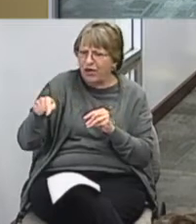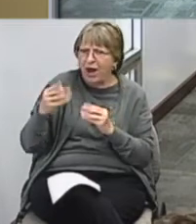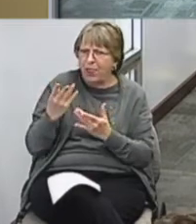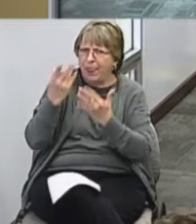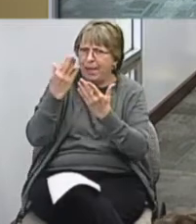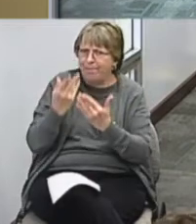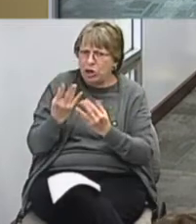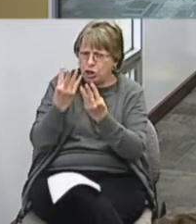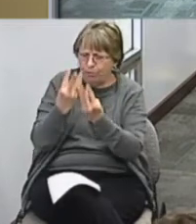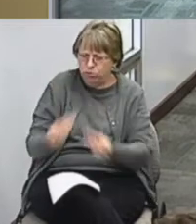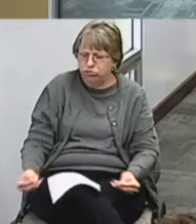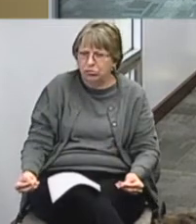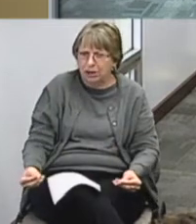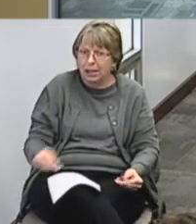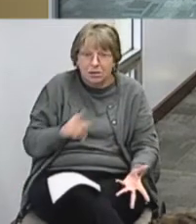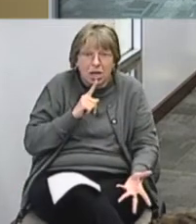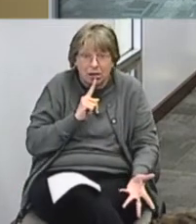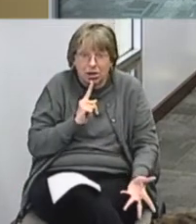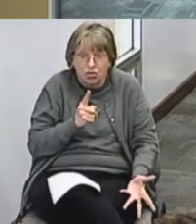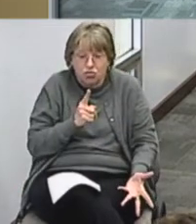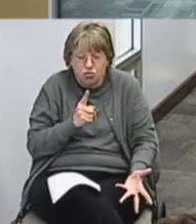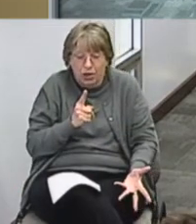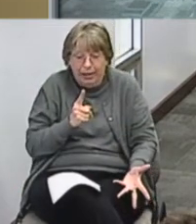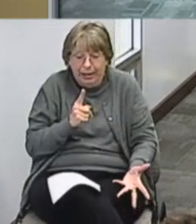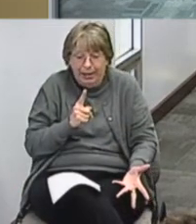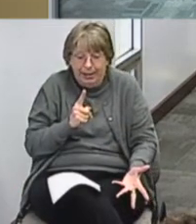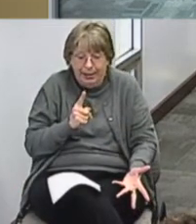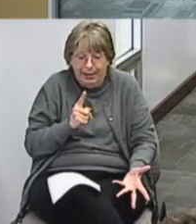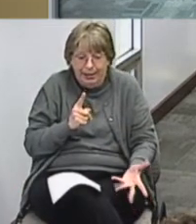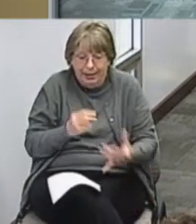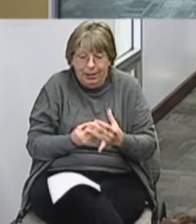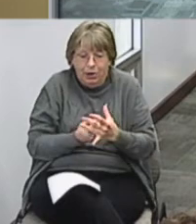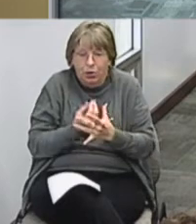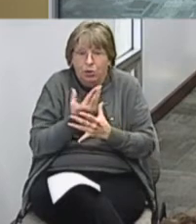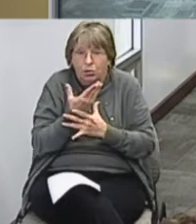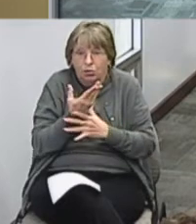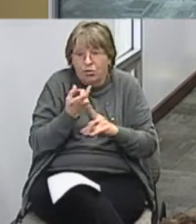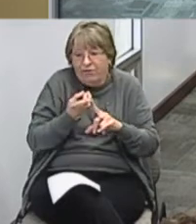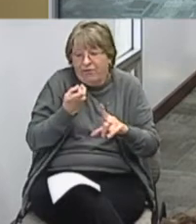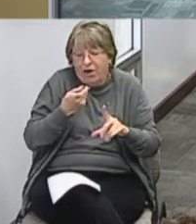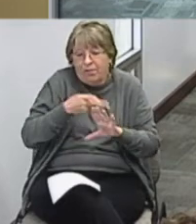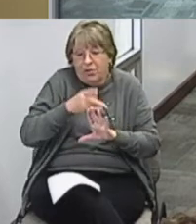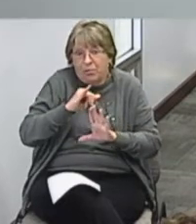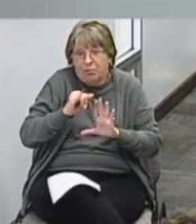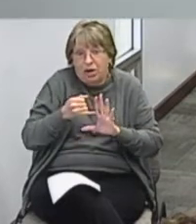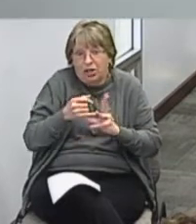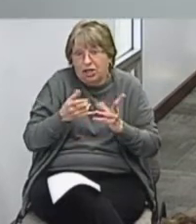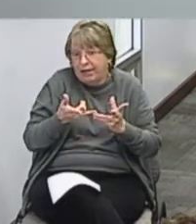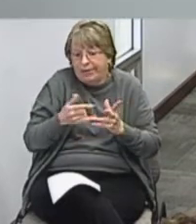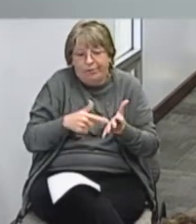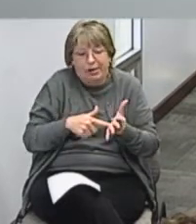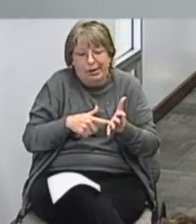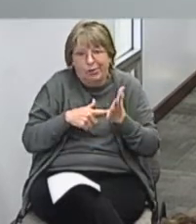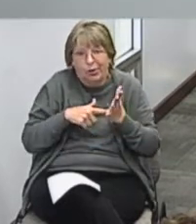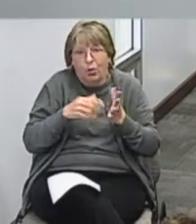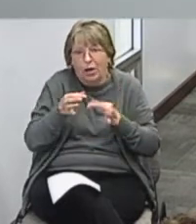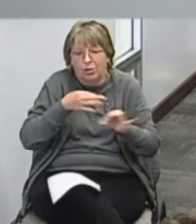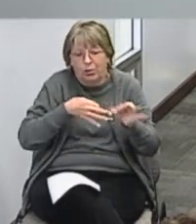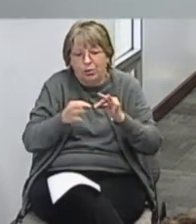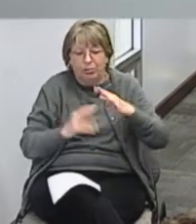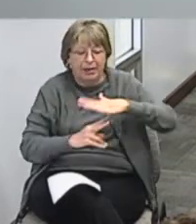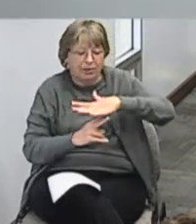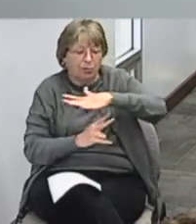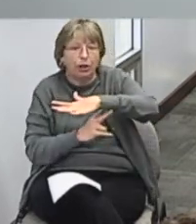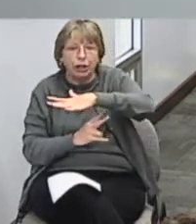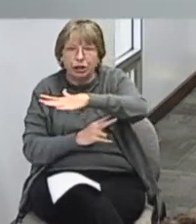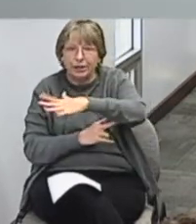Burned, yeah. Yeah. and it really evolved out of a project that was having to replace some bridges there. Bridges, yeah. Yeah. And the bridges, And okay. as